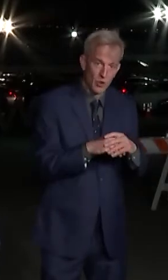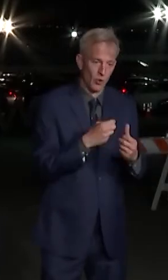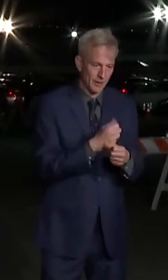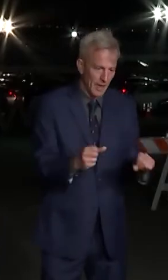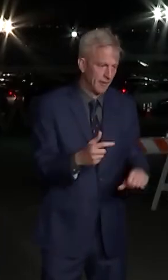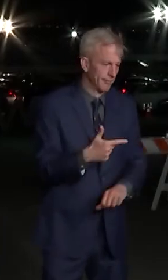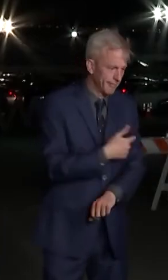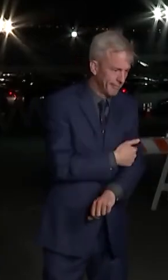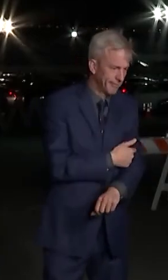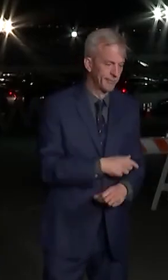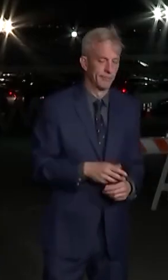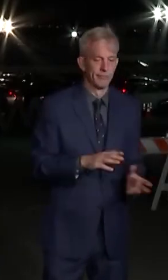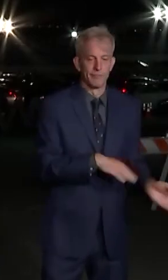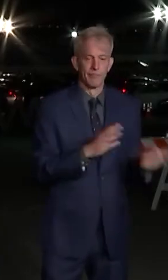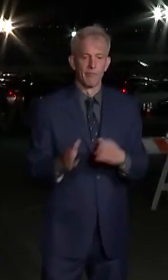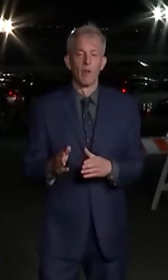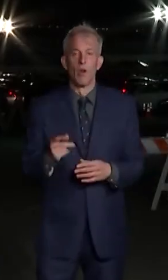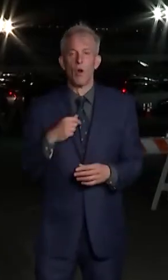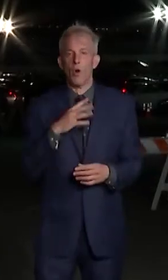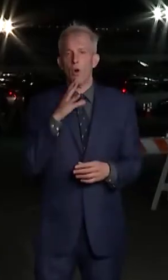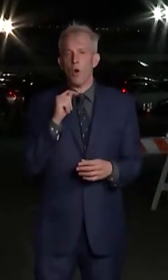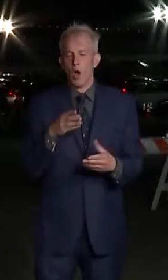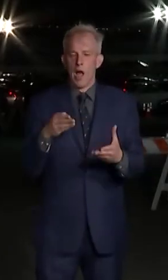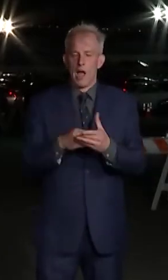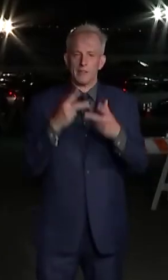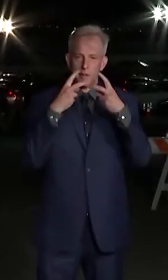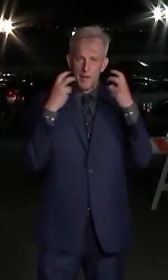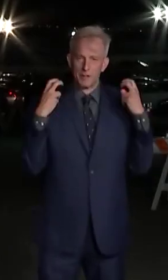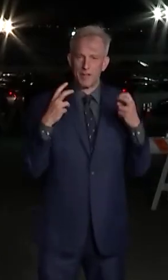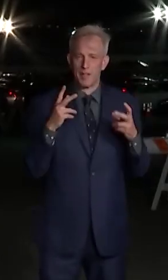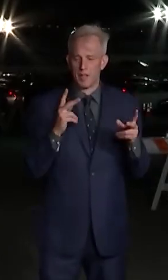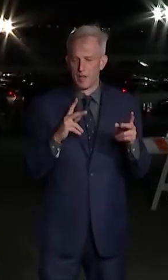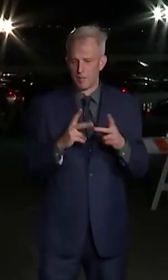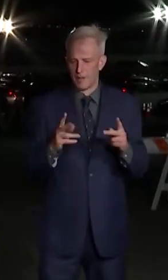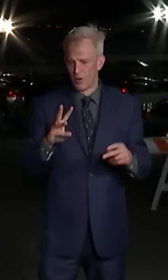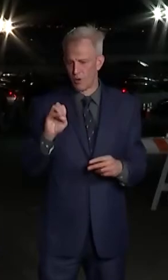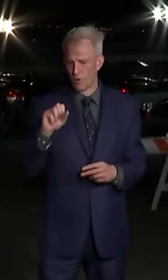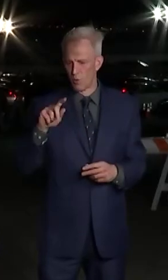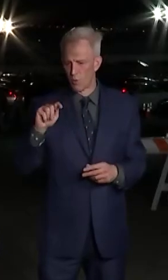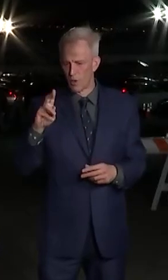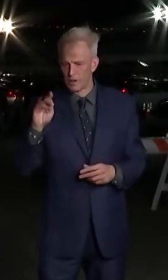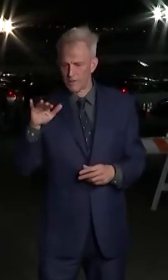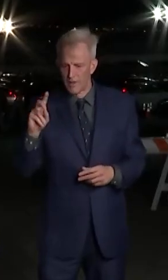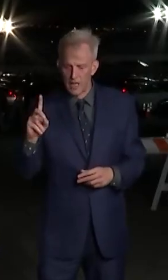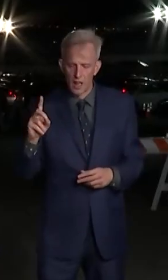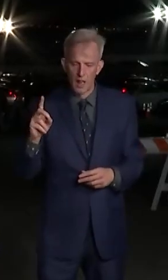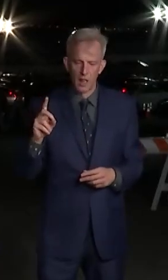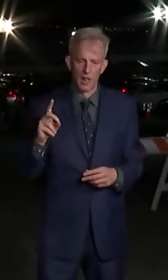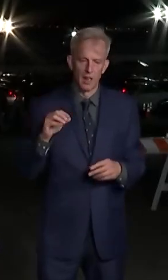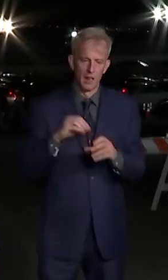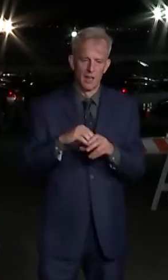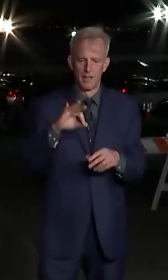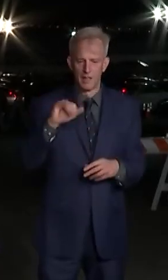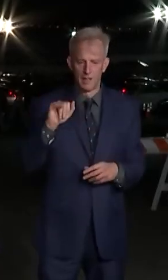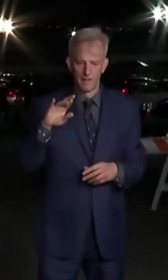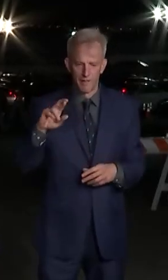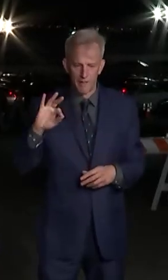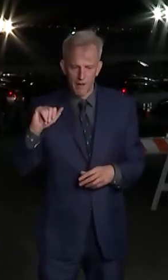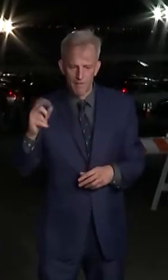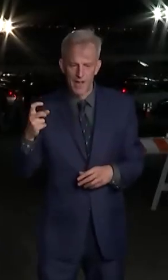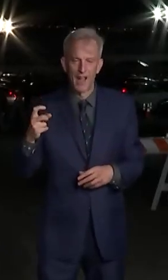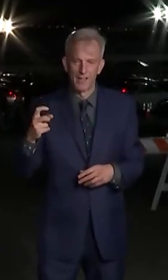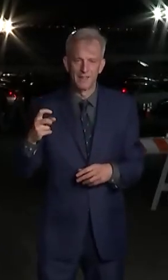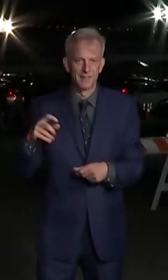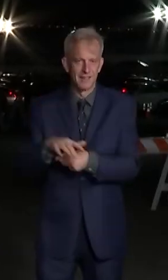of anti-maskers, after we saw those incidents in places like Westfield, over in Fairfax District, made it